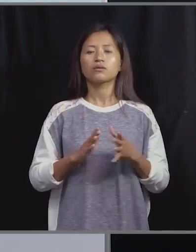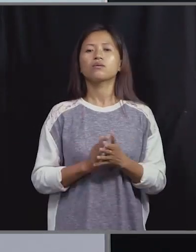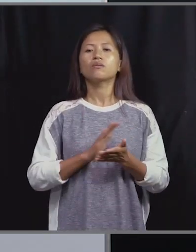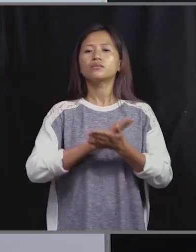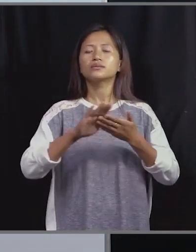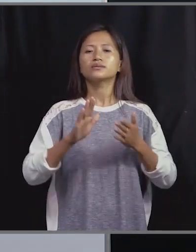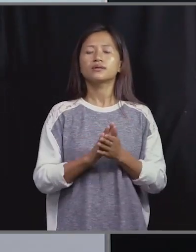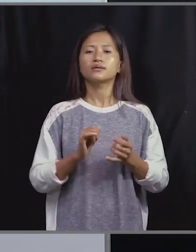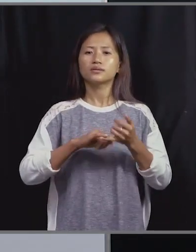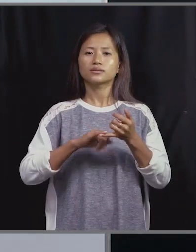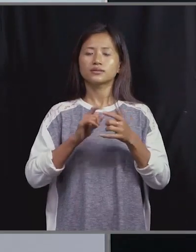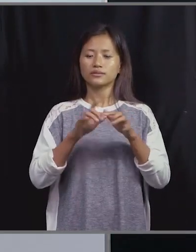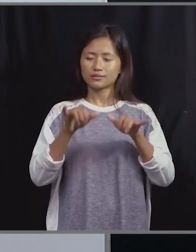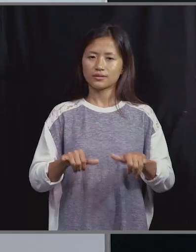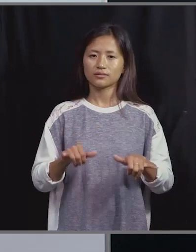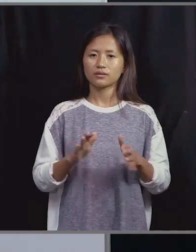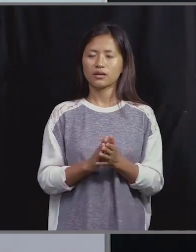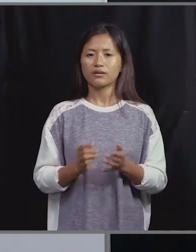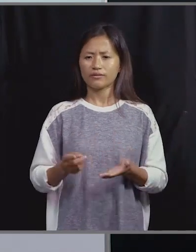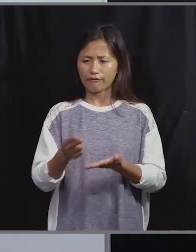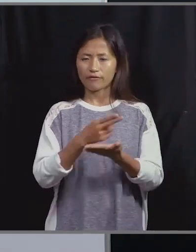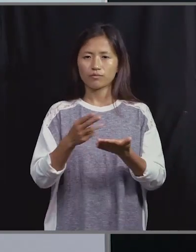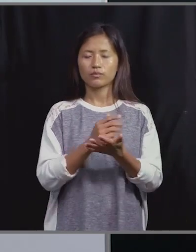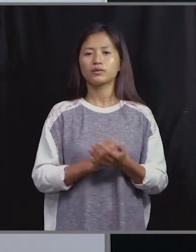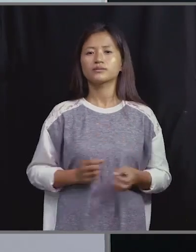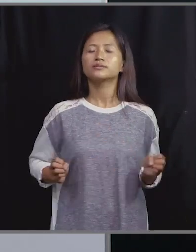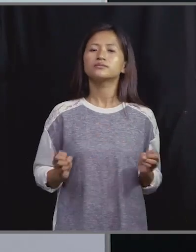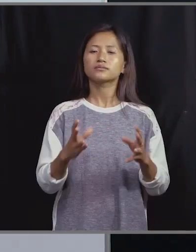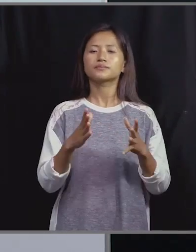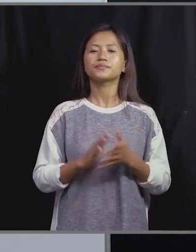a settled farmer or a cultivator there, and they started